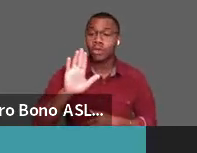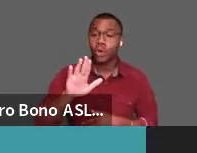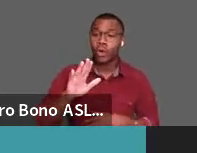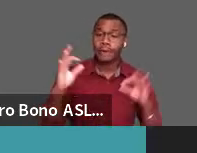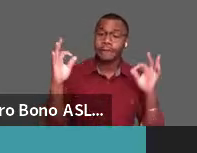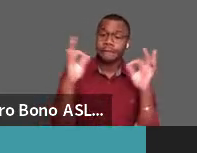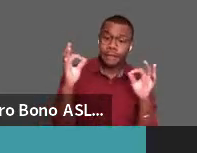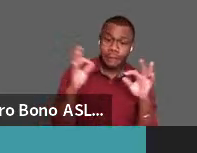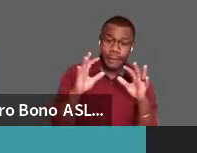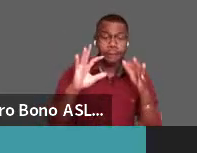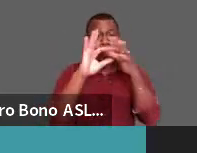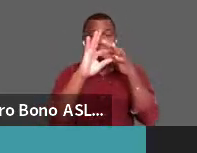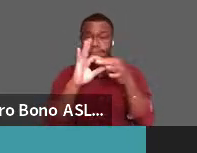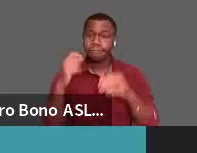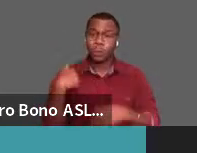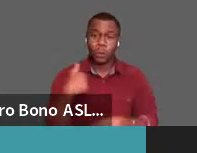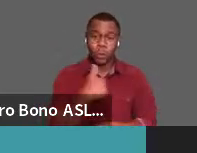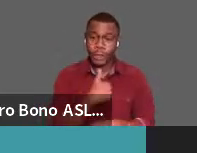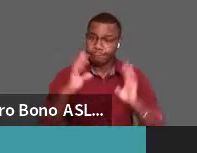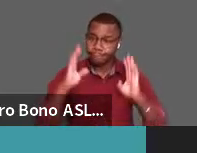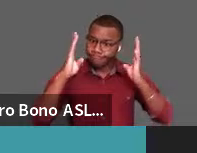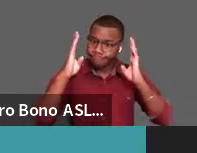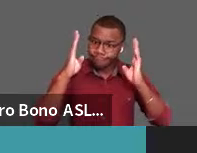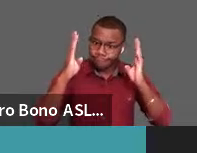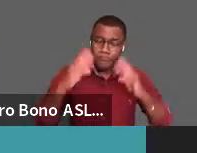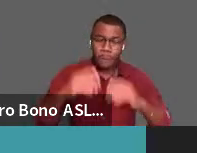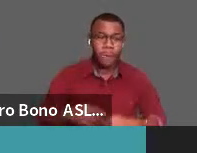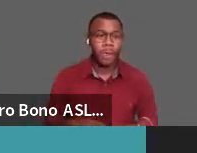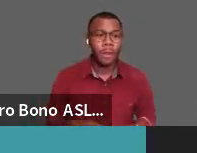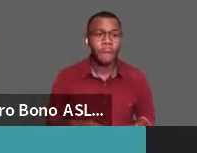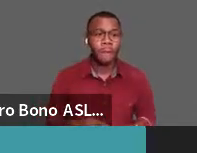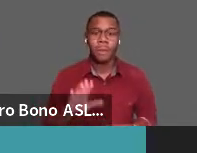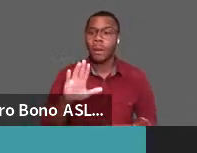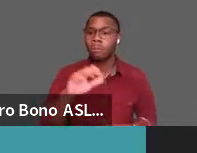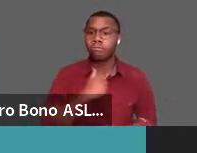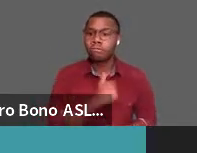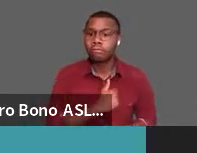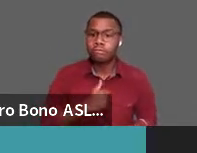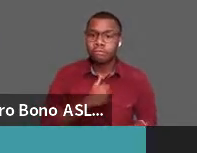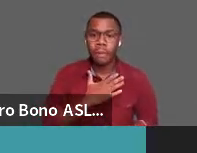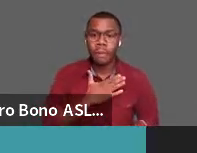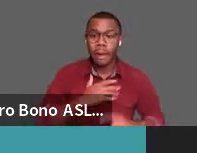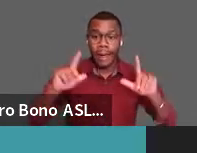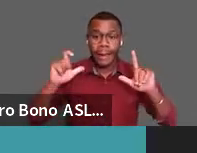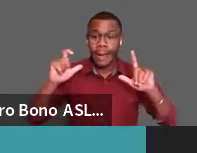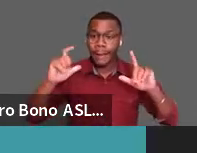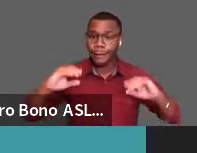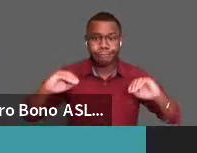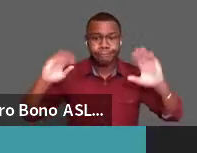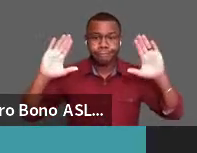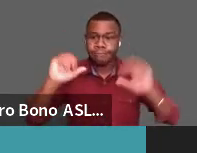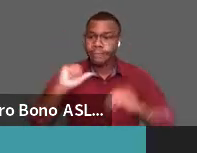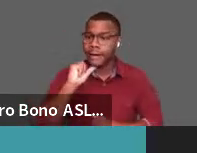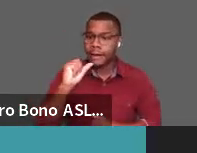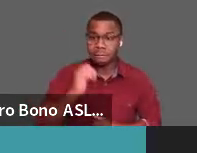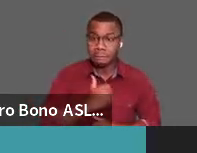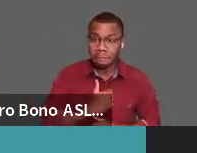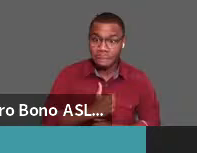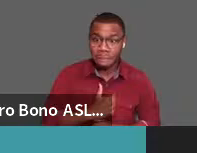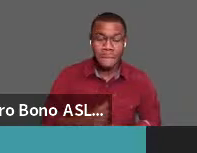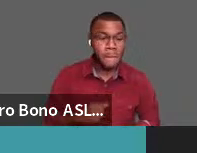ODR, the Office of, oh, I'm sorry, my camera's not on. Okay, here we go.